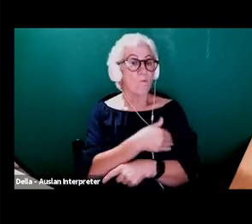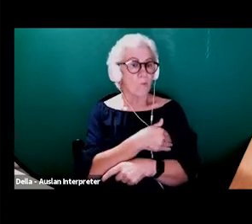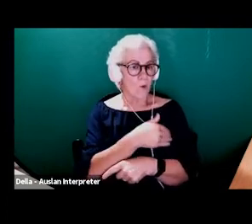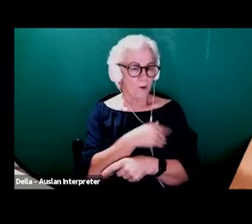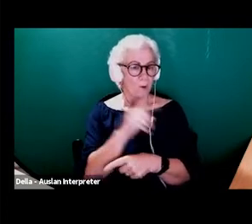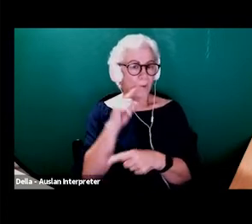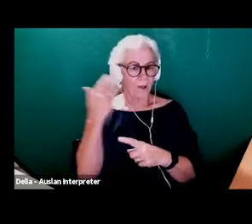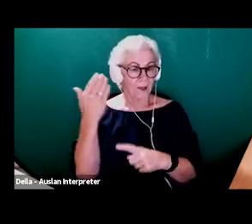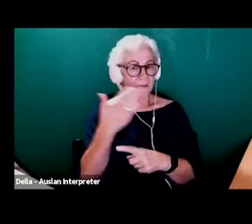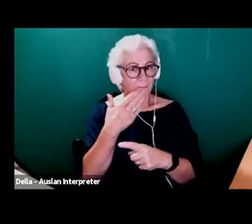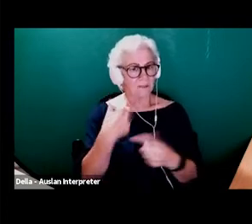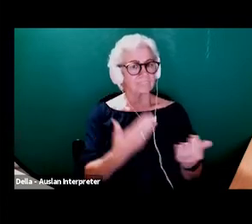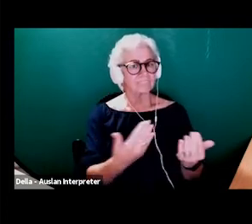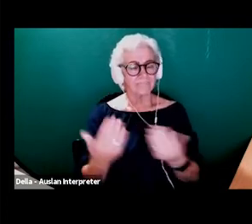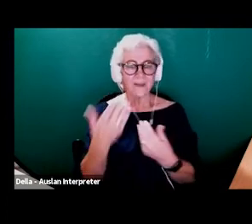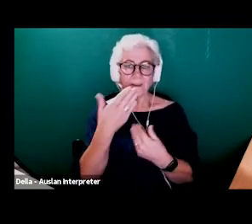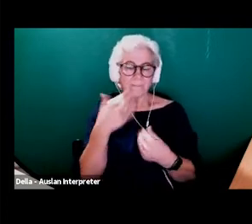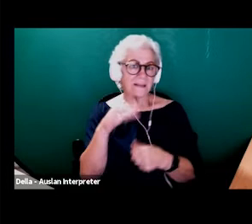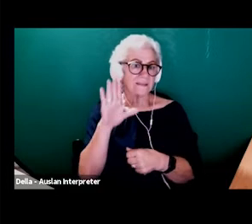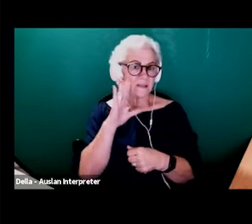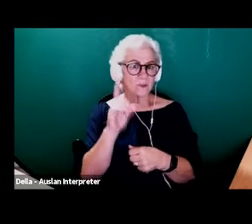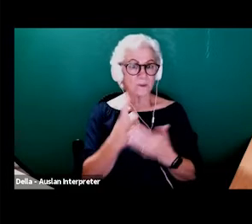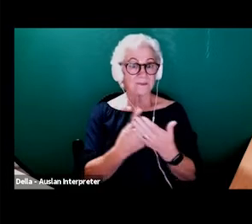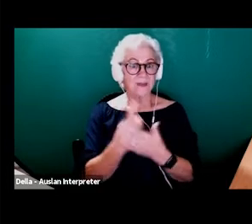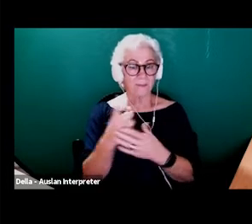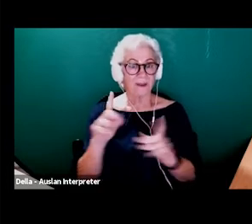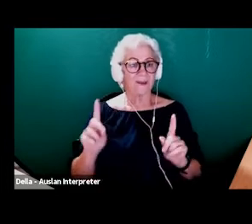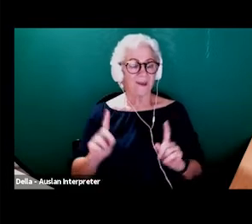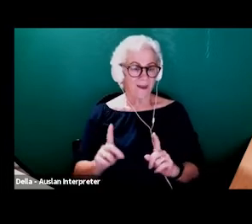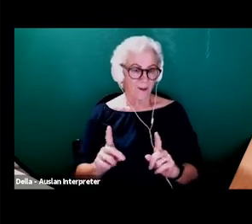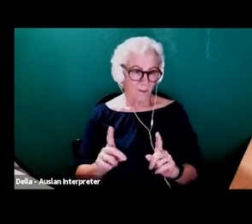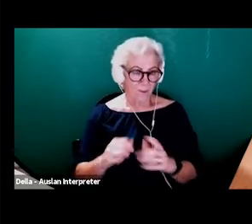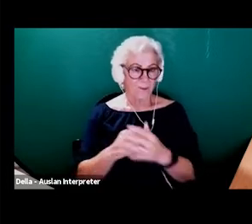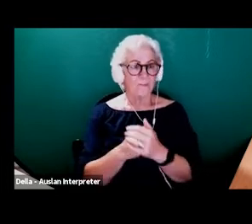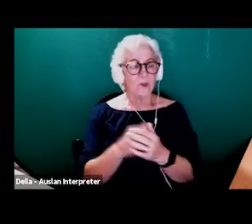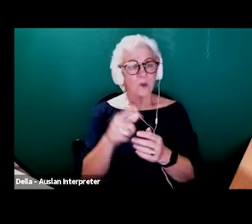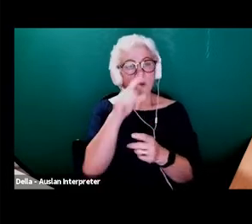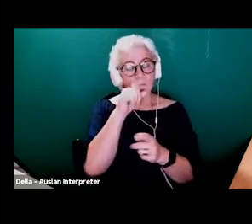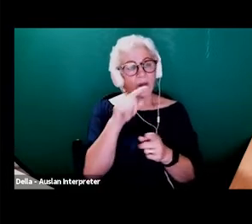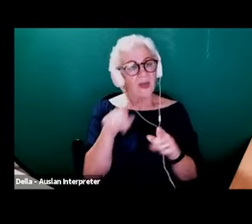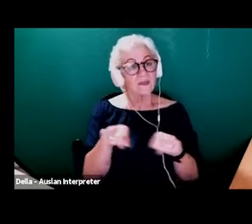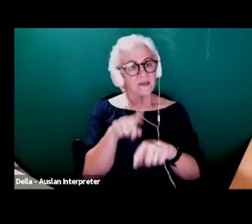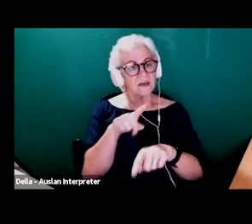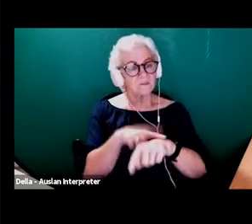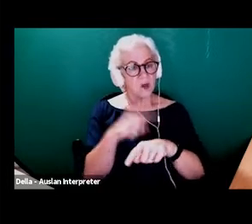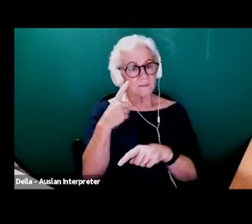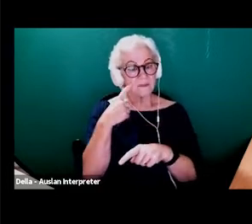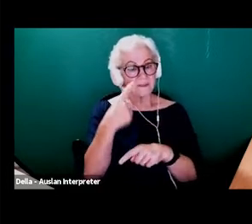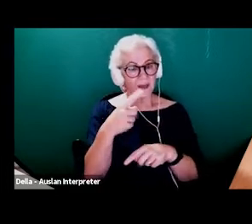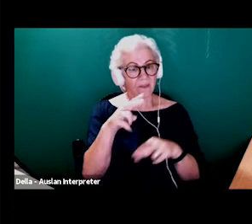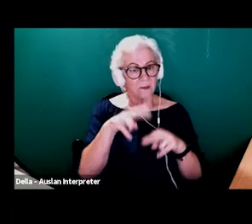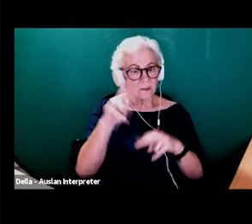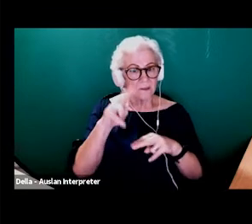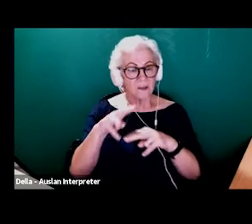I'd encourage you to attend to find out the latest trends there. What you can also see here is the increases